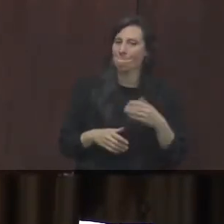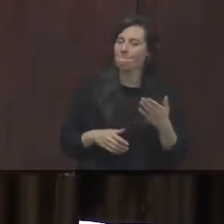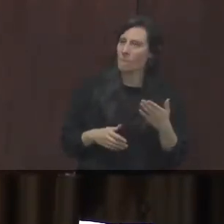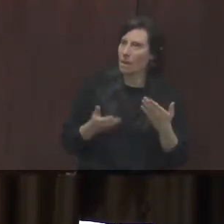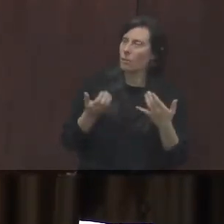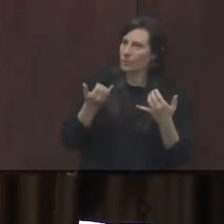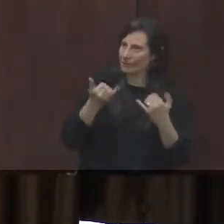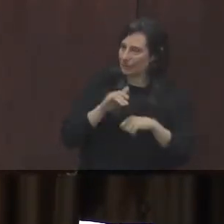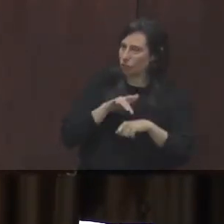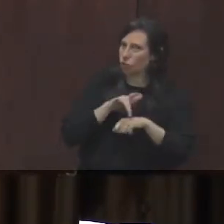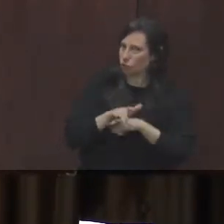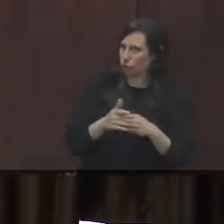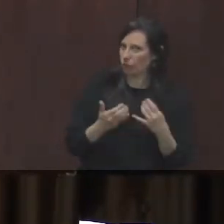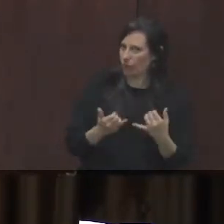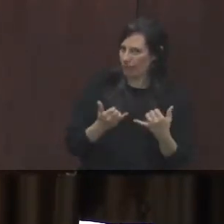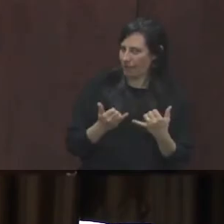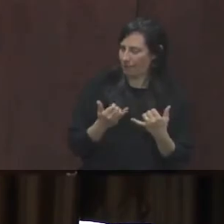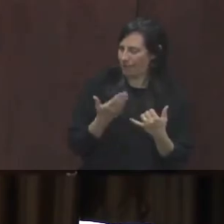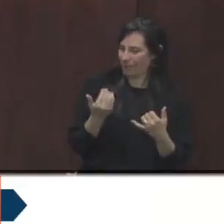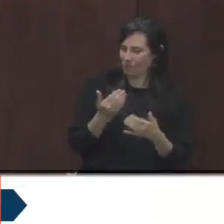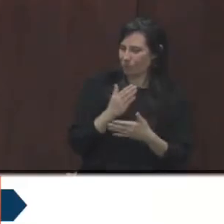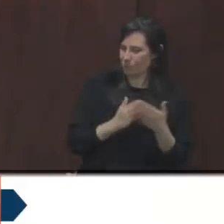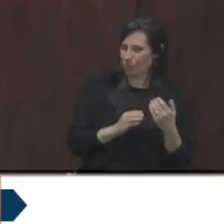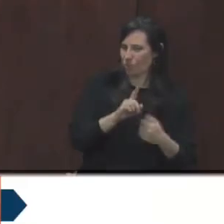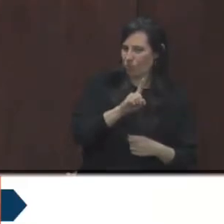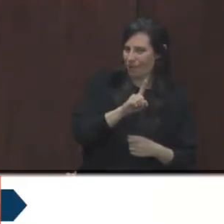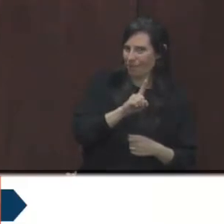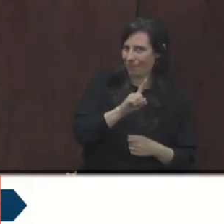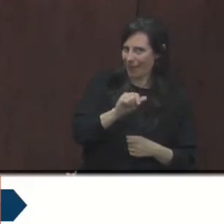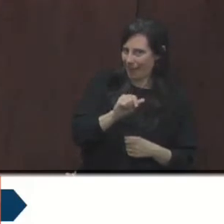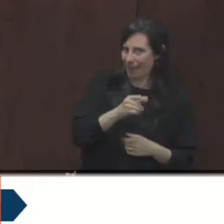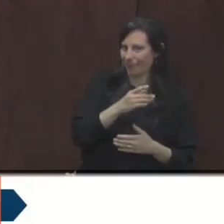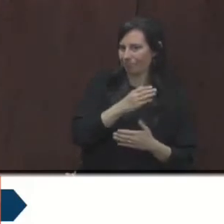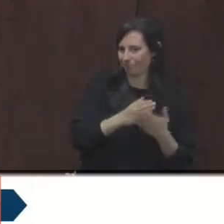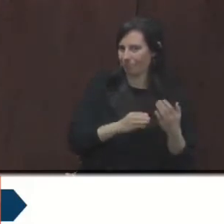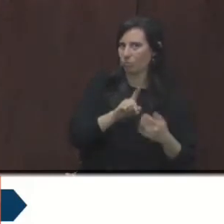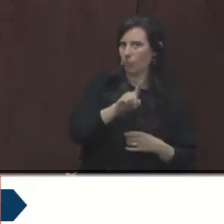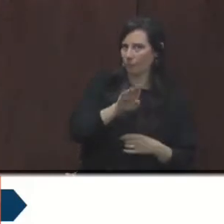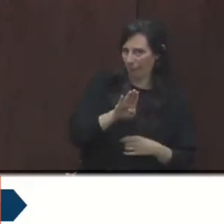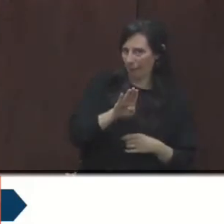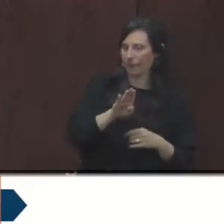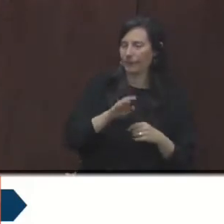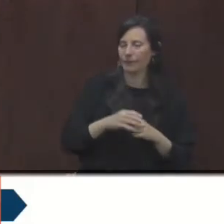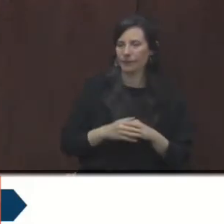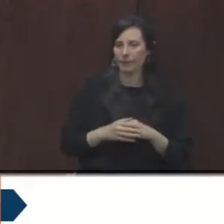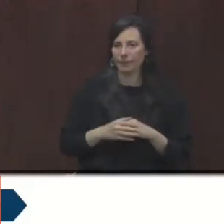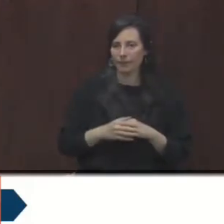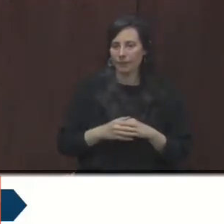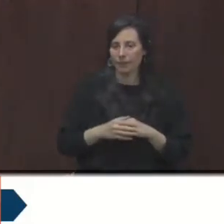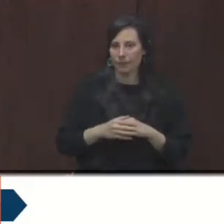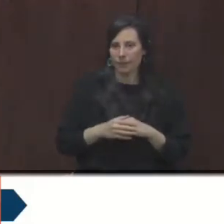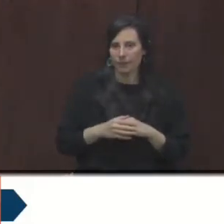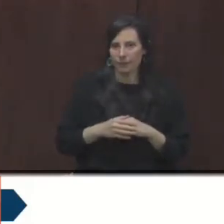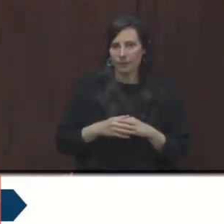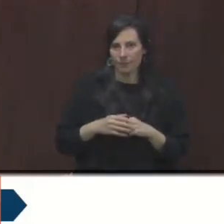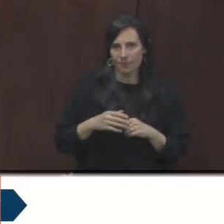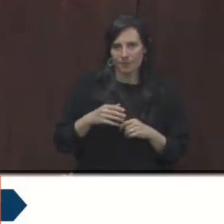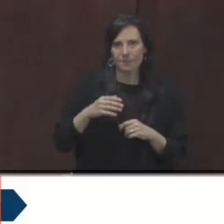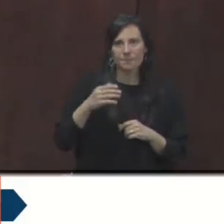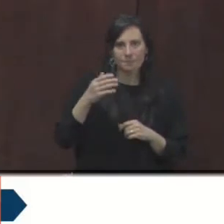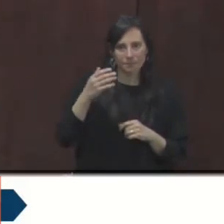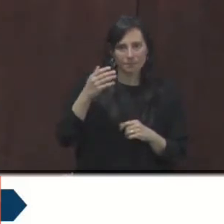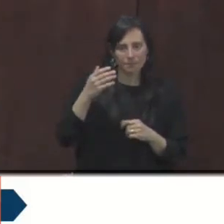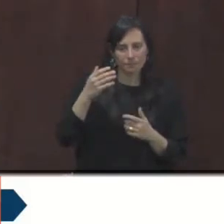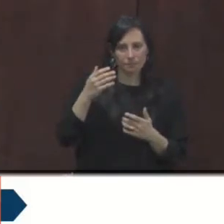but I imagine, as we plan for further phases, and most certainly when we get into that space where we're talking about going to a